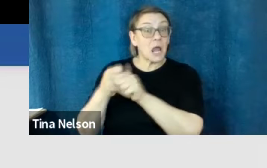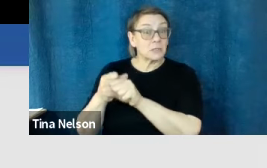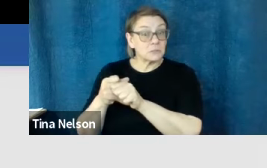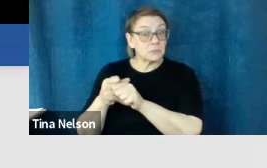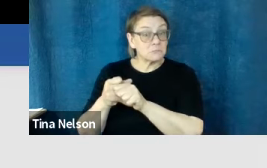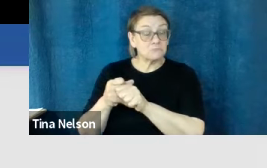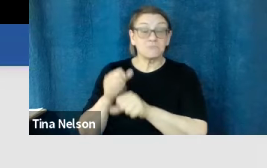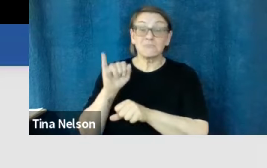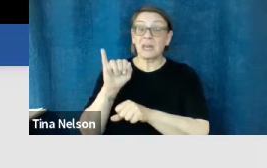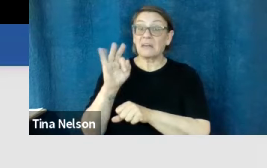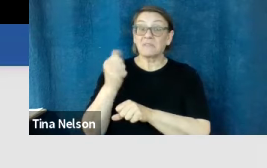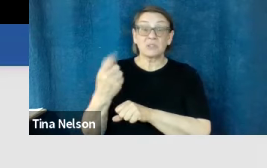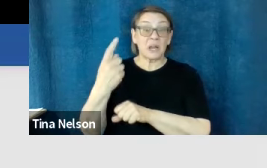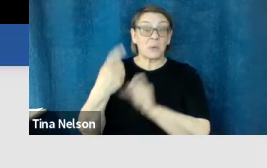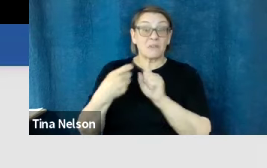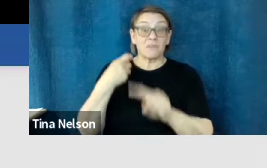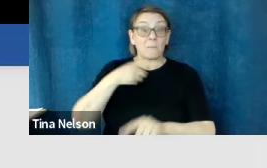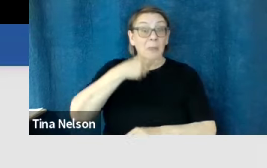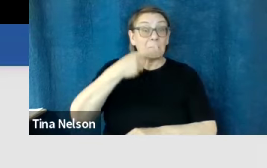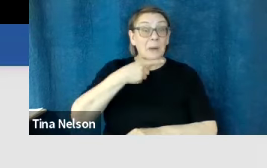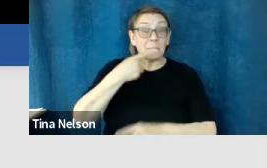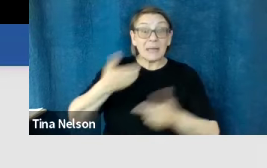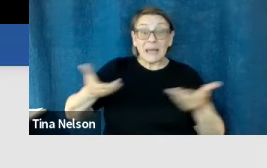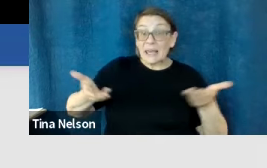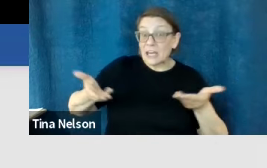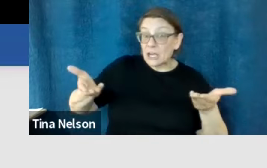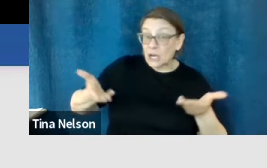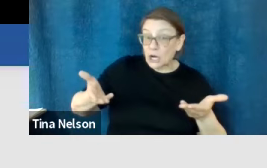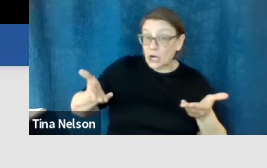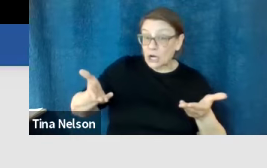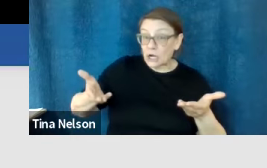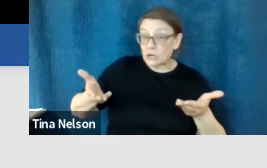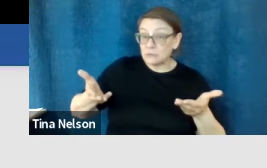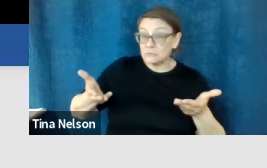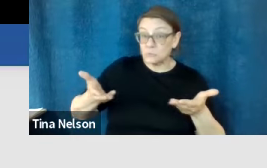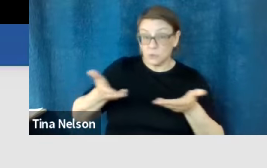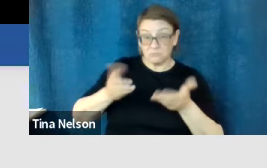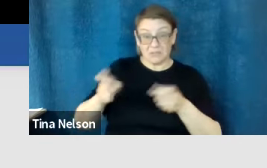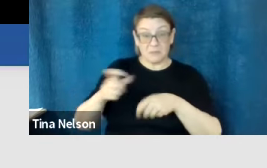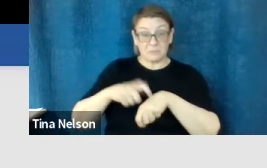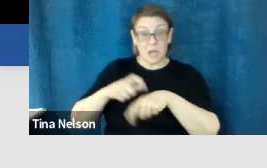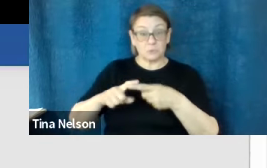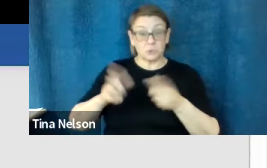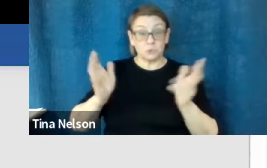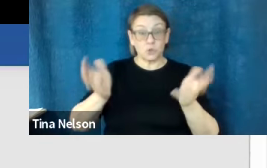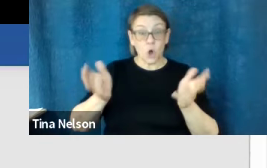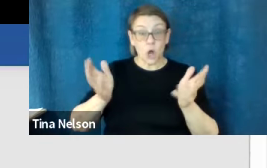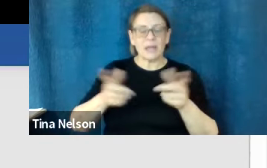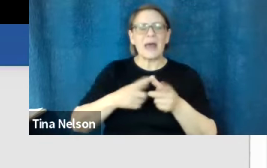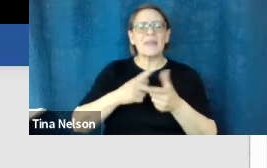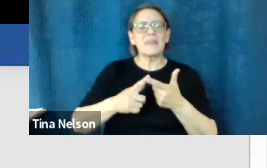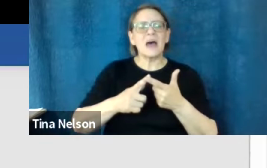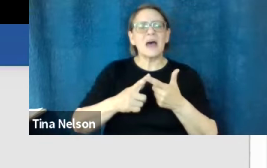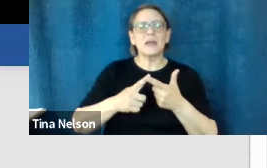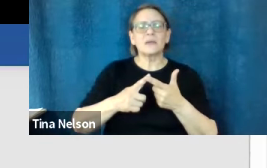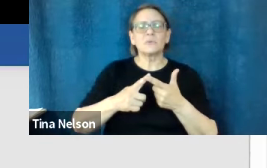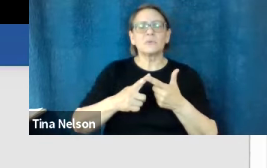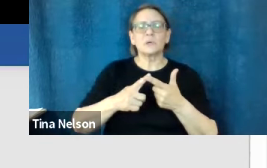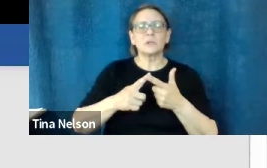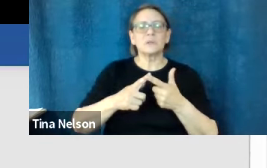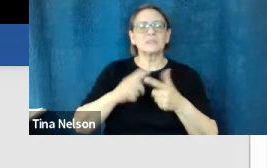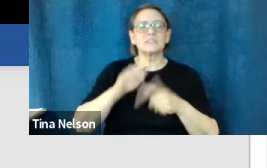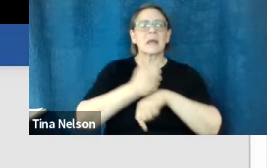If there's anybody from the public that's here, we'll make time for them to talk, and then we'll just got the timeline for the next